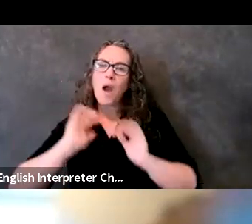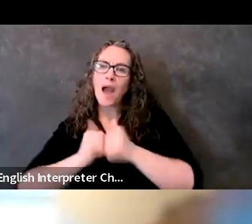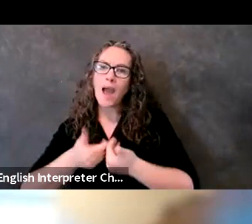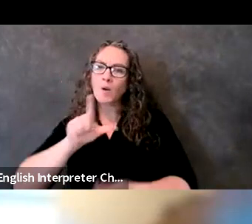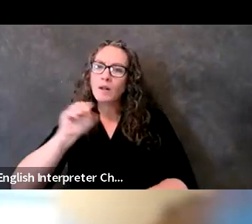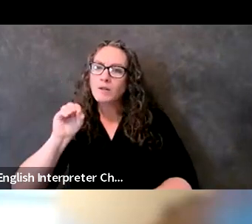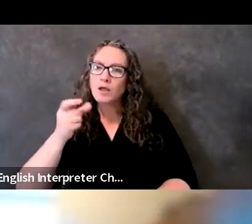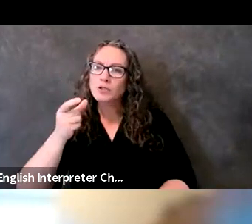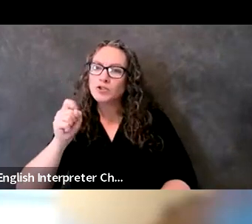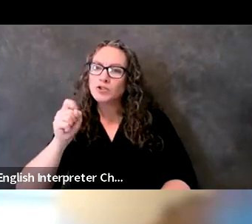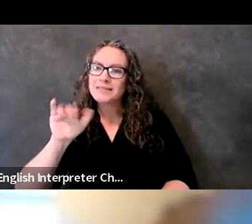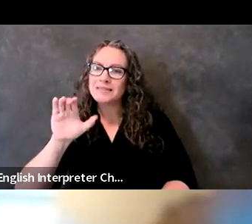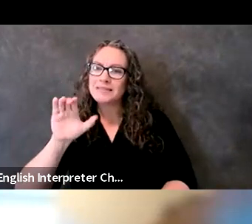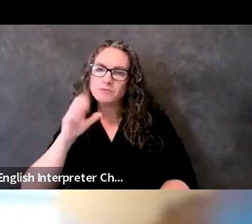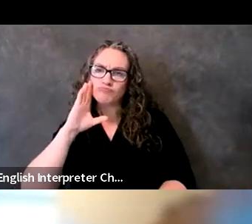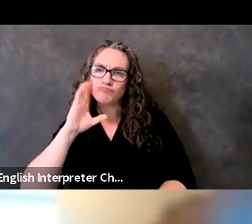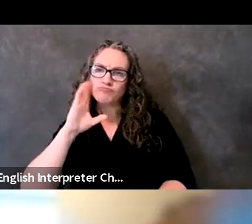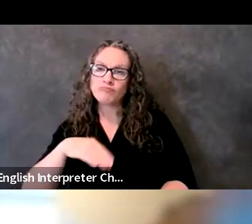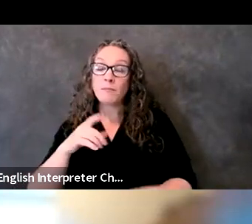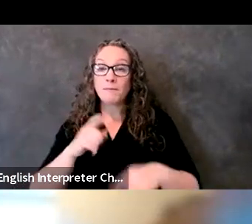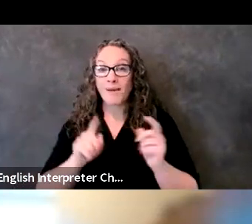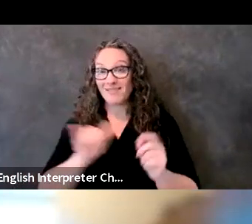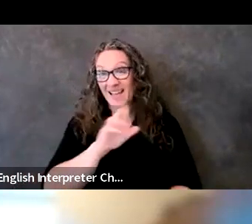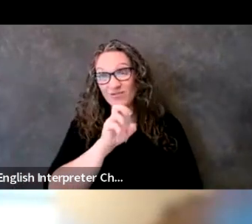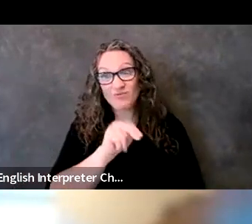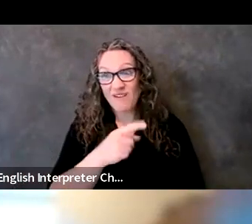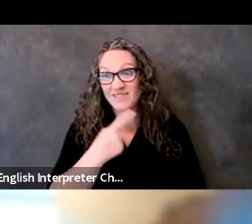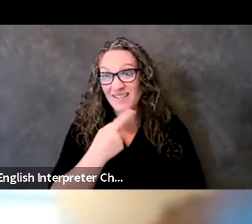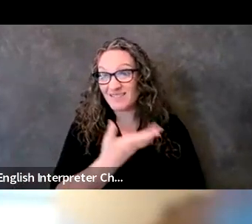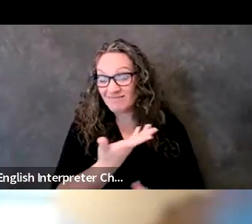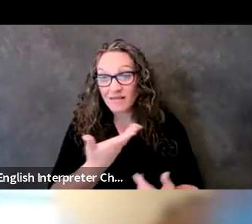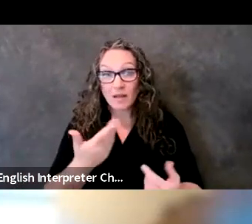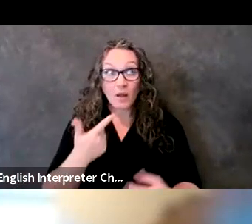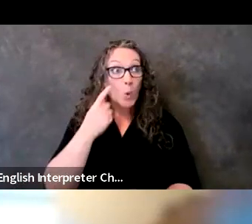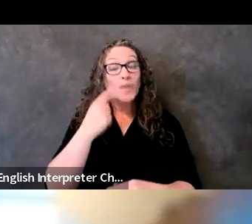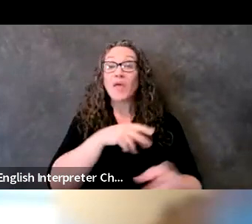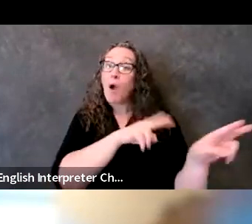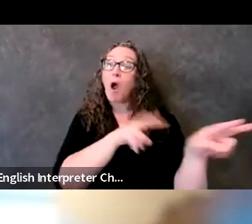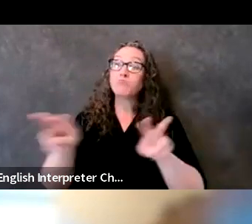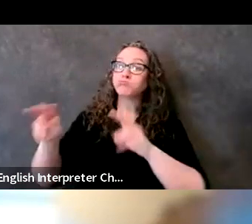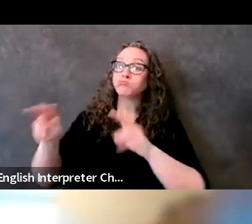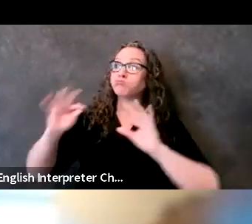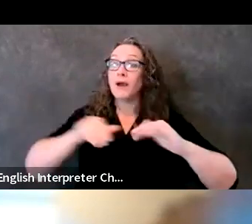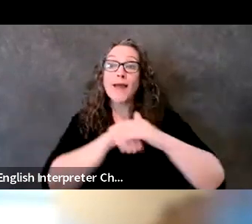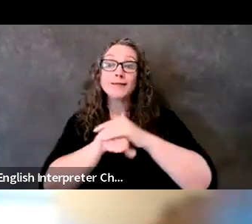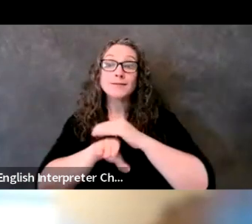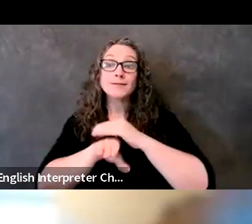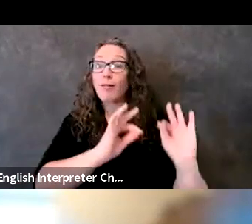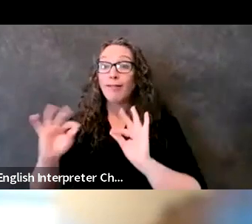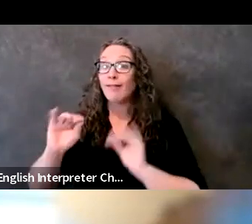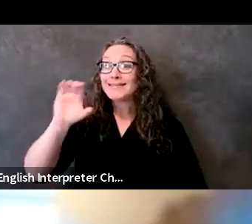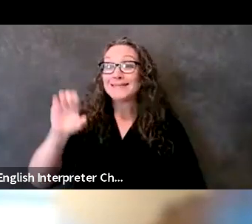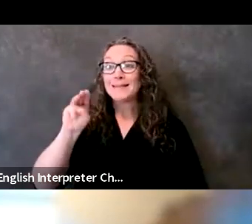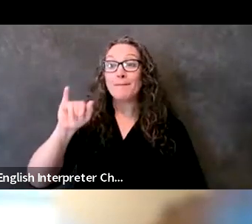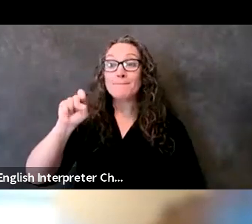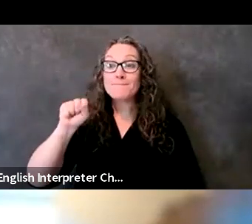times when we will open a shelter and like Ron said, right? We think, yes, it's accessible. We've gone through our CMIS check-in. That's